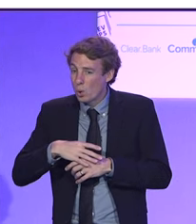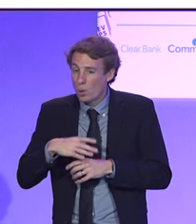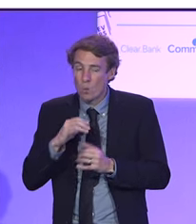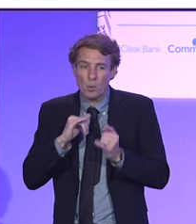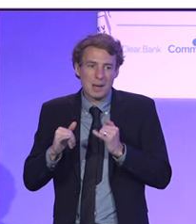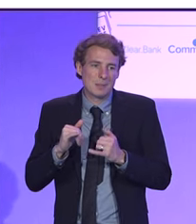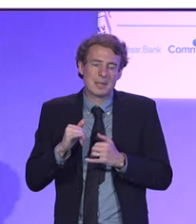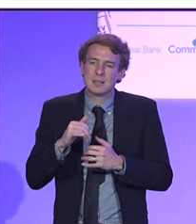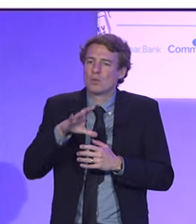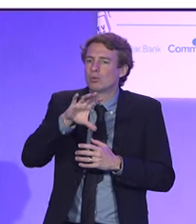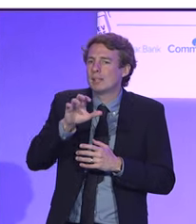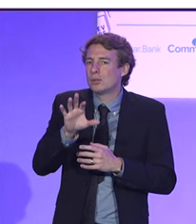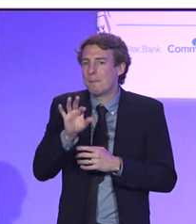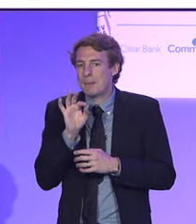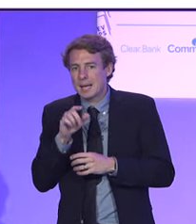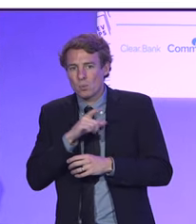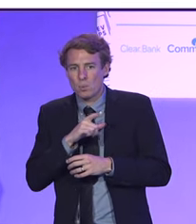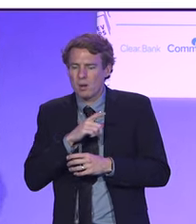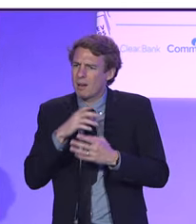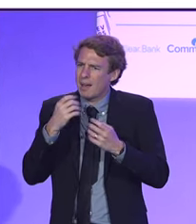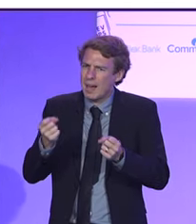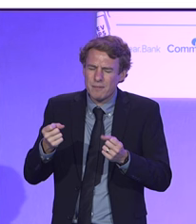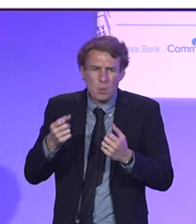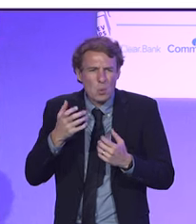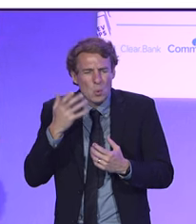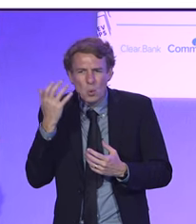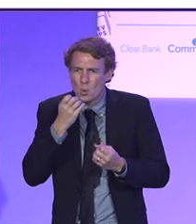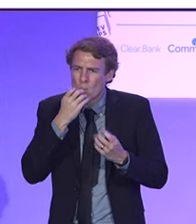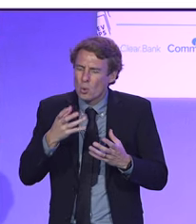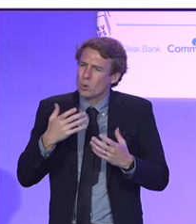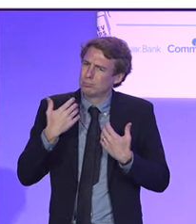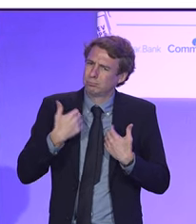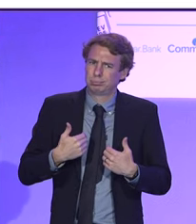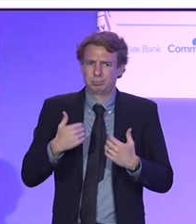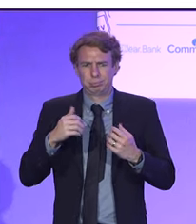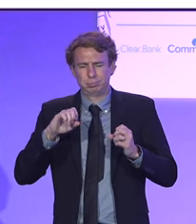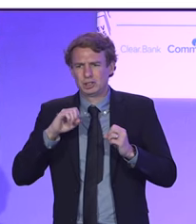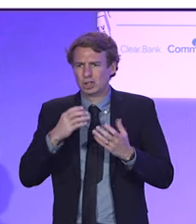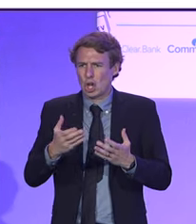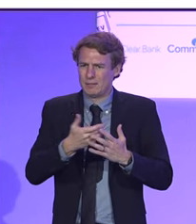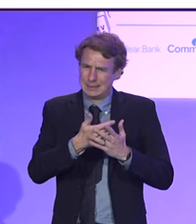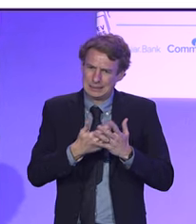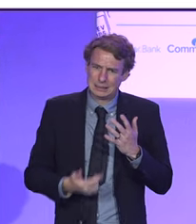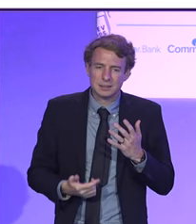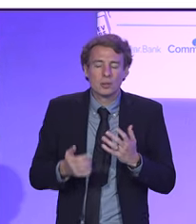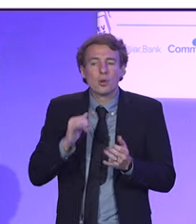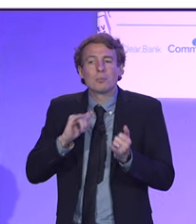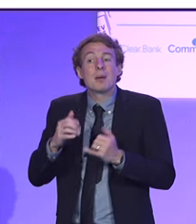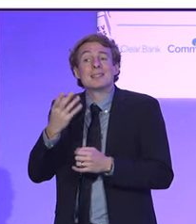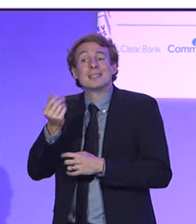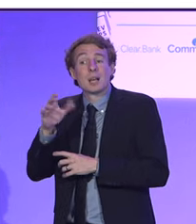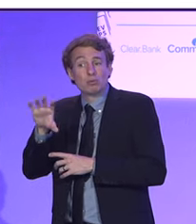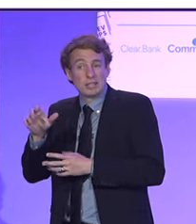of the wealth of services and features that you need. You might choose a region because of the cost. Some regions are